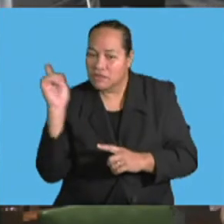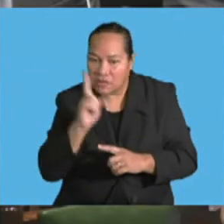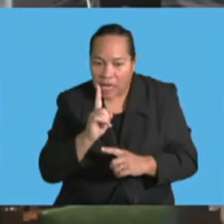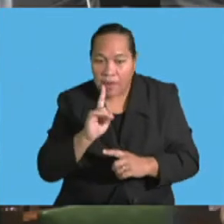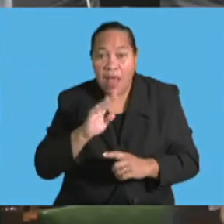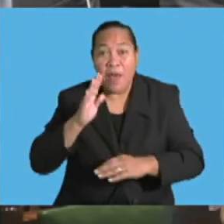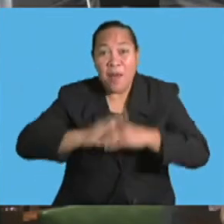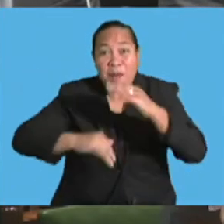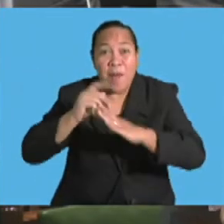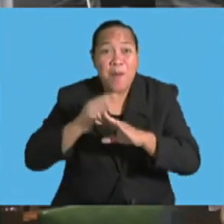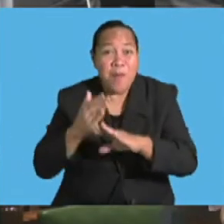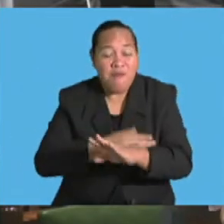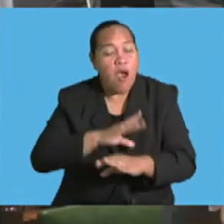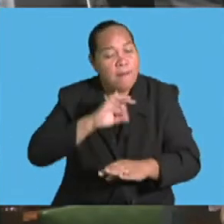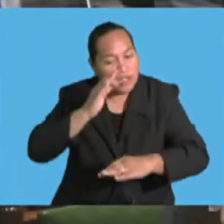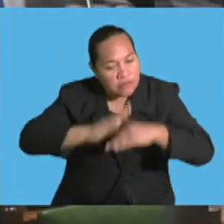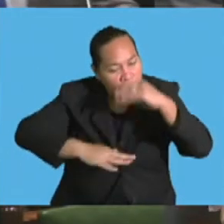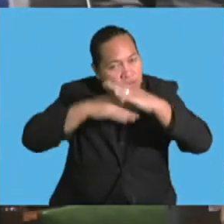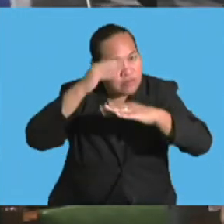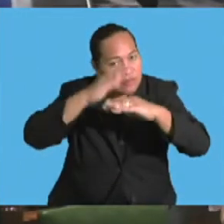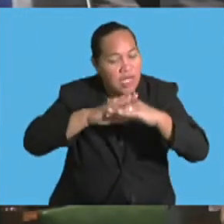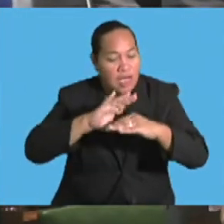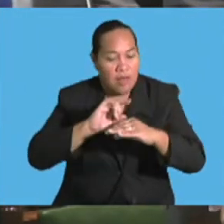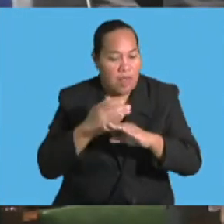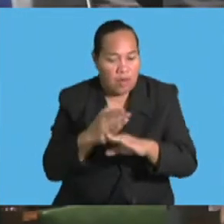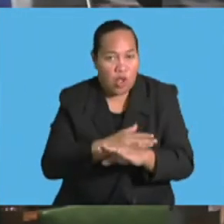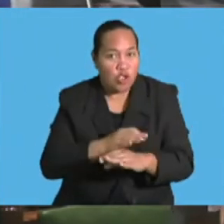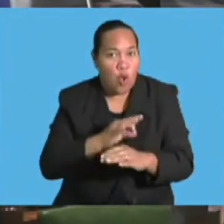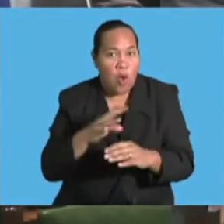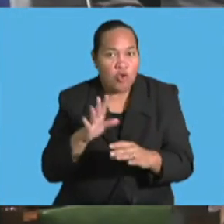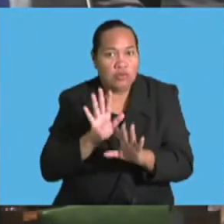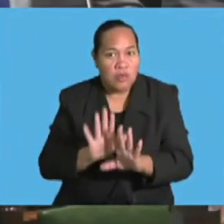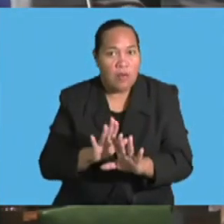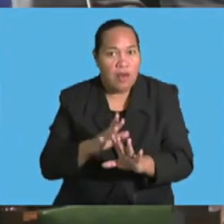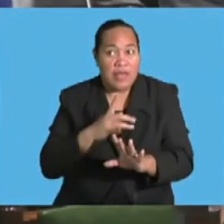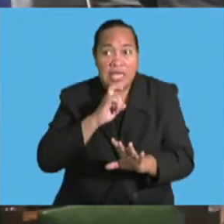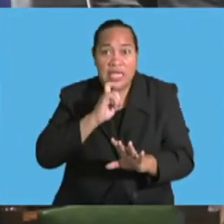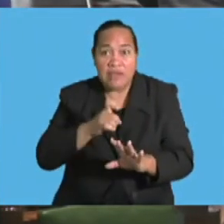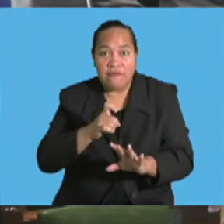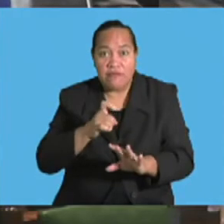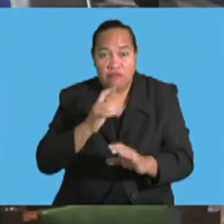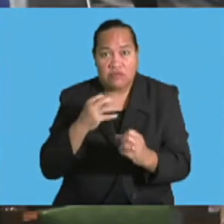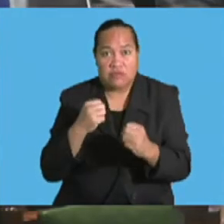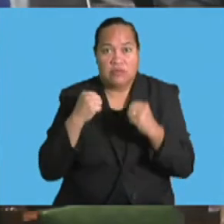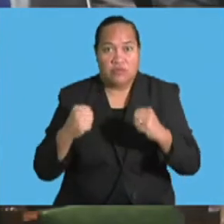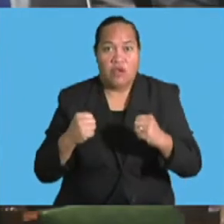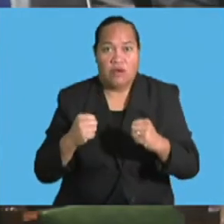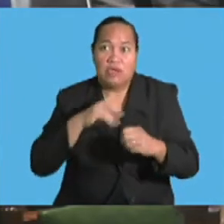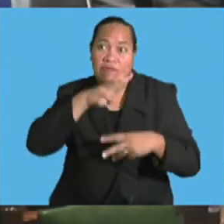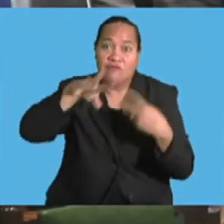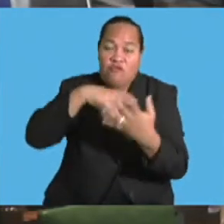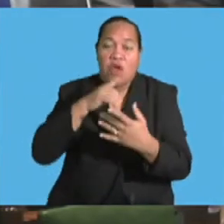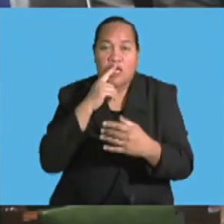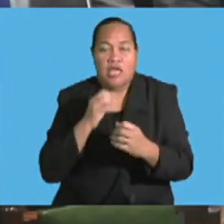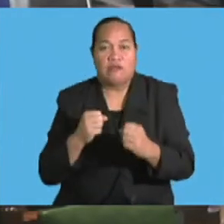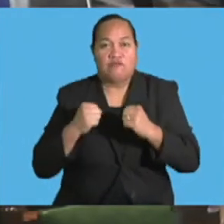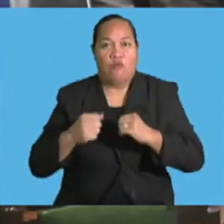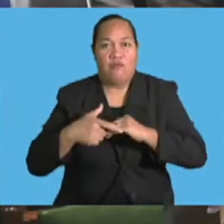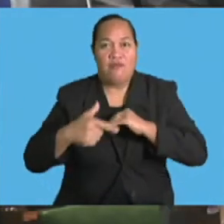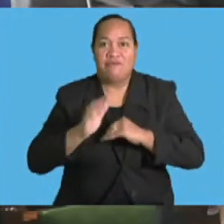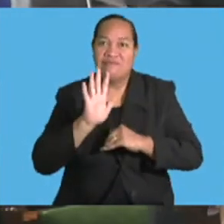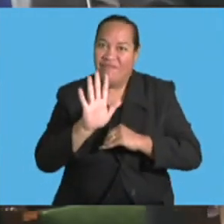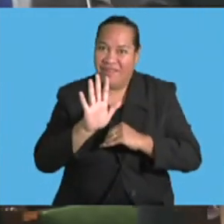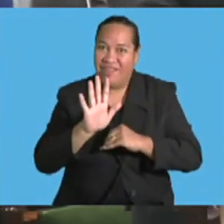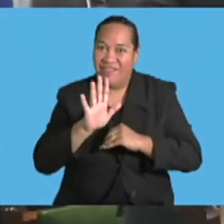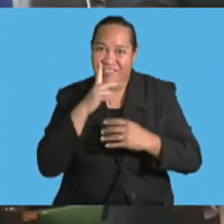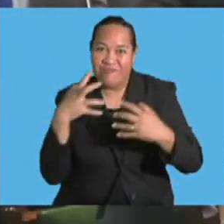new infrastructure so that where possible, losses from events like Cyclone Winston can be reduced, and where we rebuild, we will